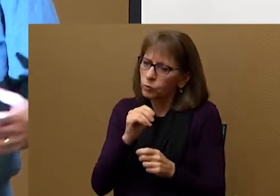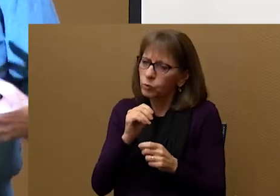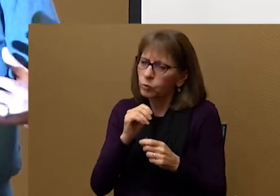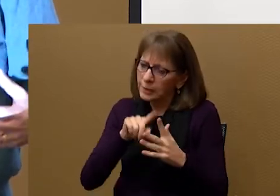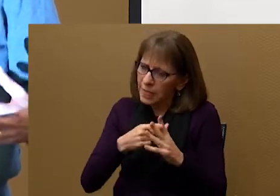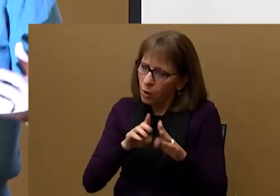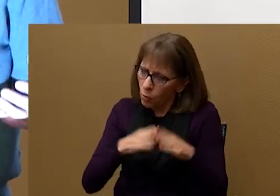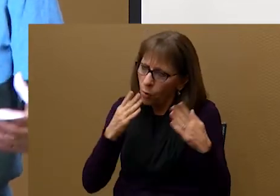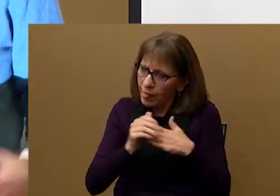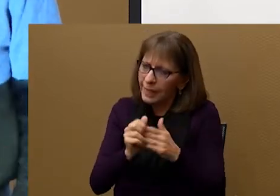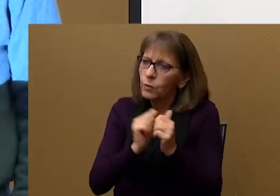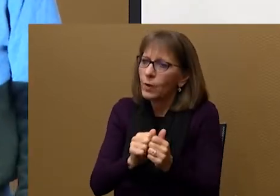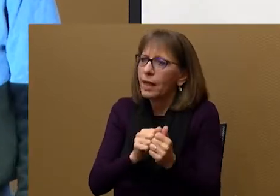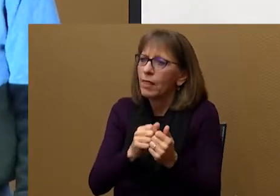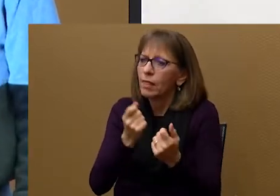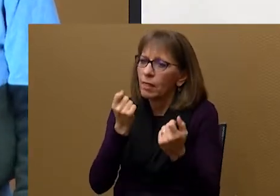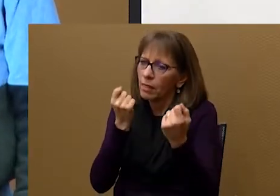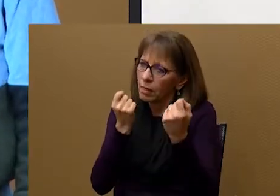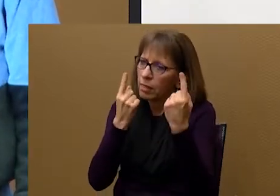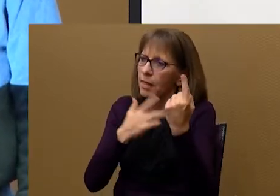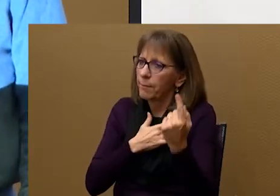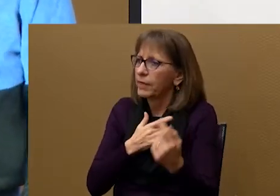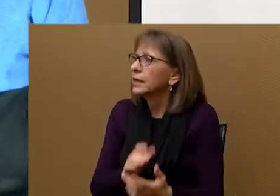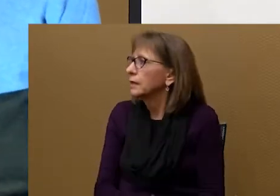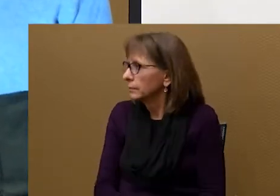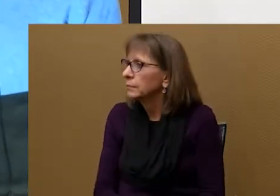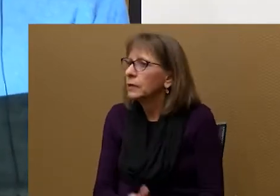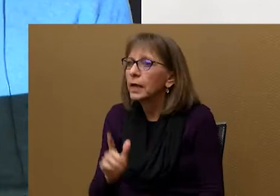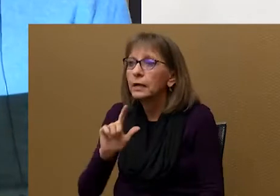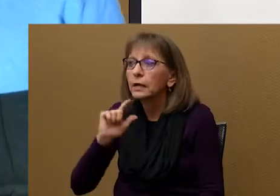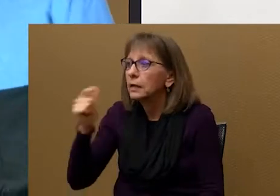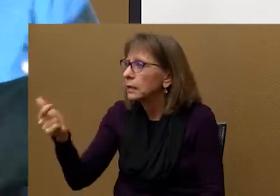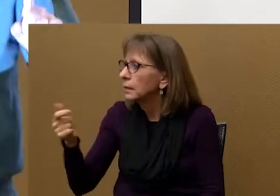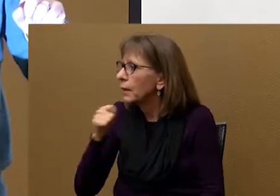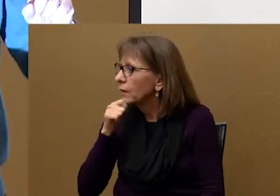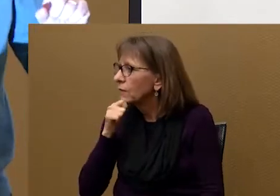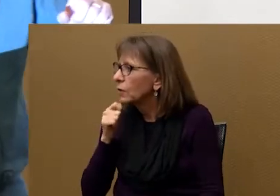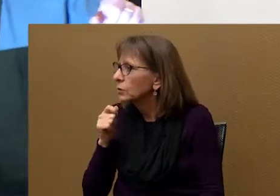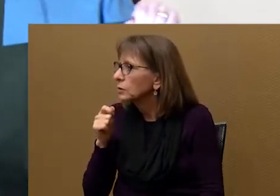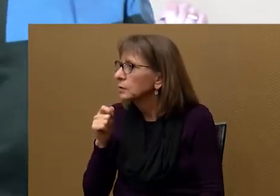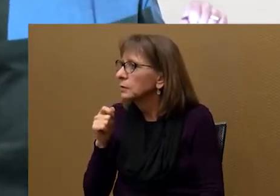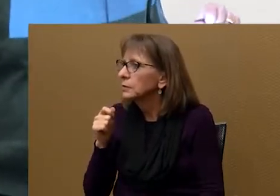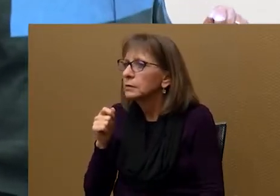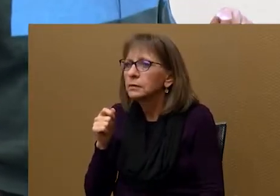hard to think about how to lead with empathy. You have one? Wait.